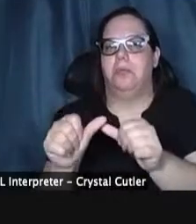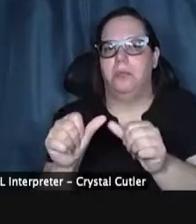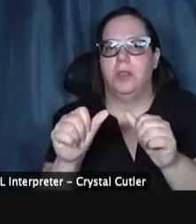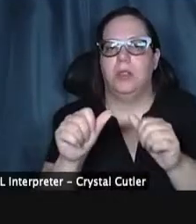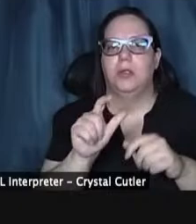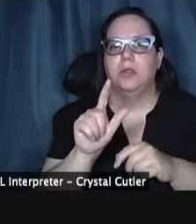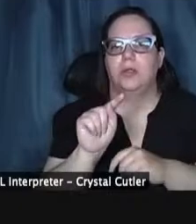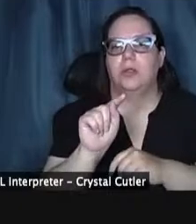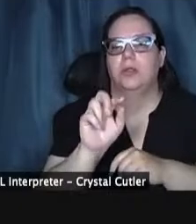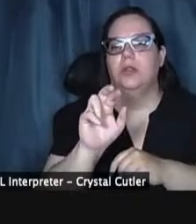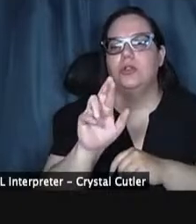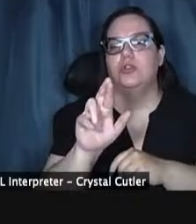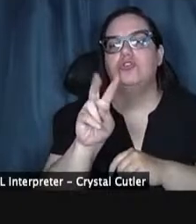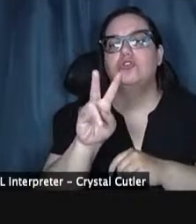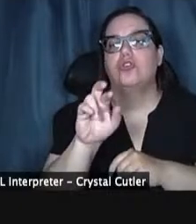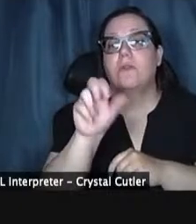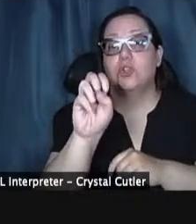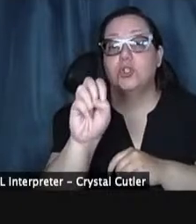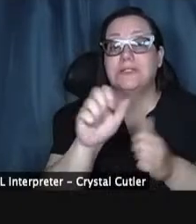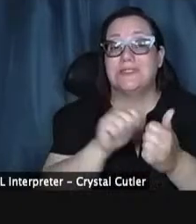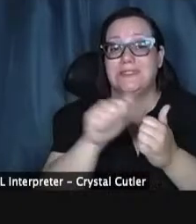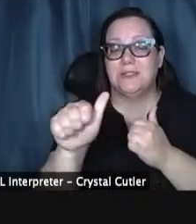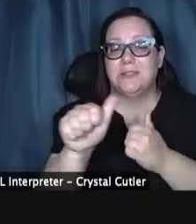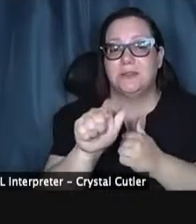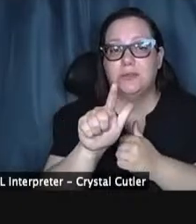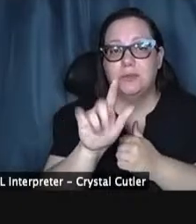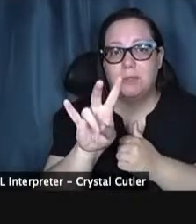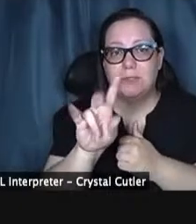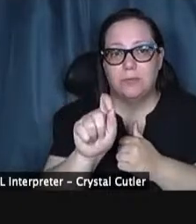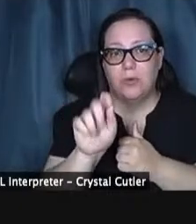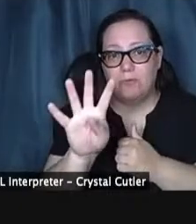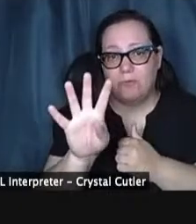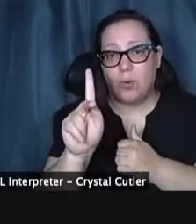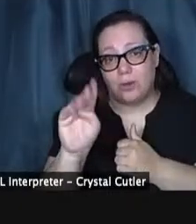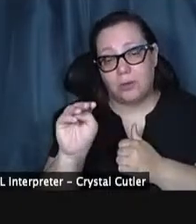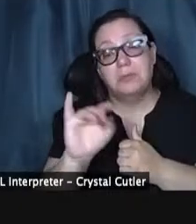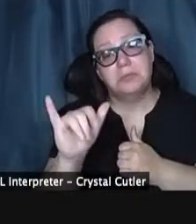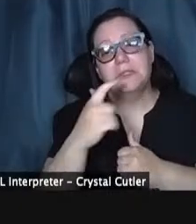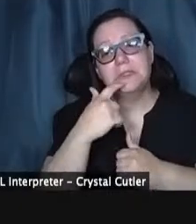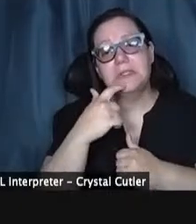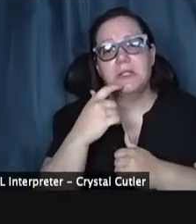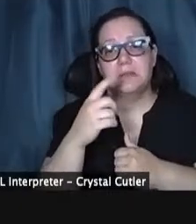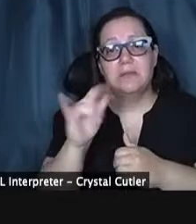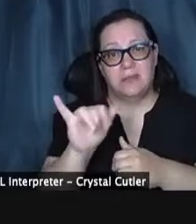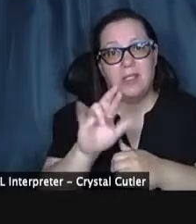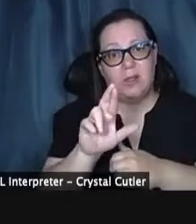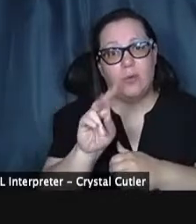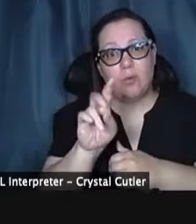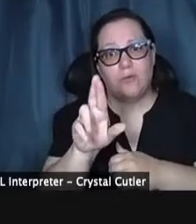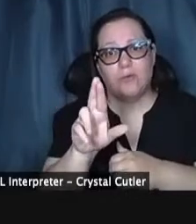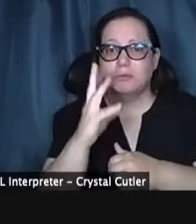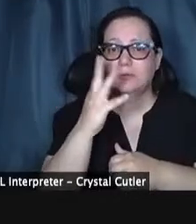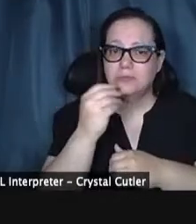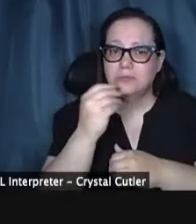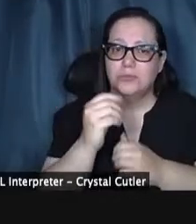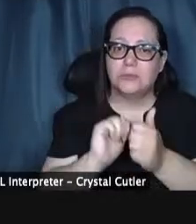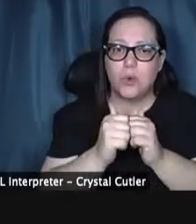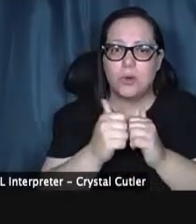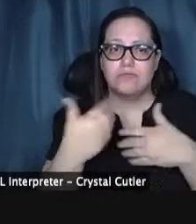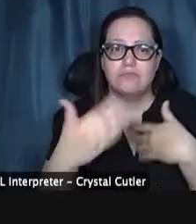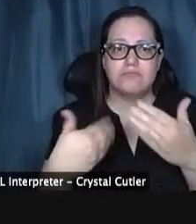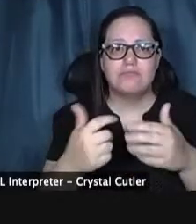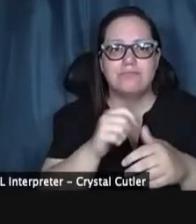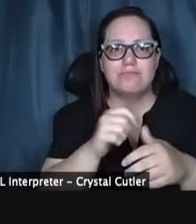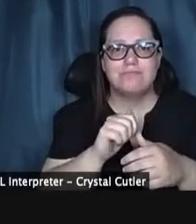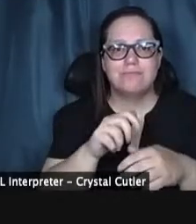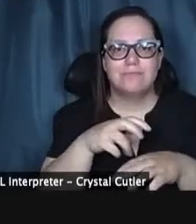this is 27.4 kilometers. So as Dan was saying, this is a pretty sporty little rover. We're going to do not quite 30 kilometers